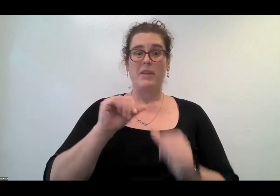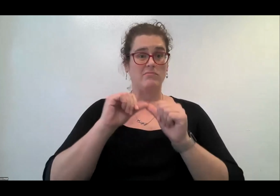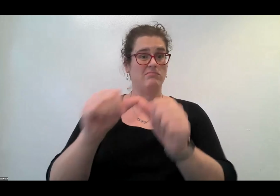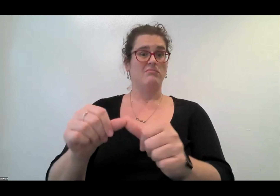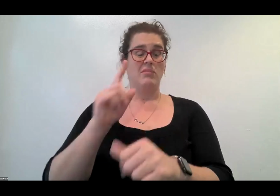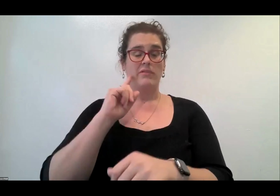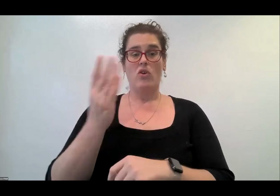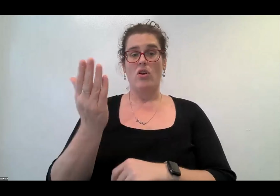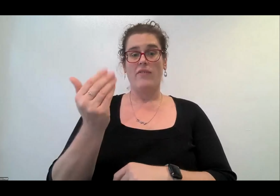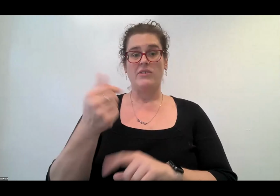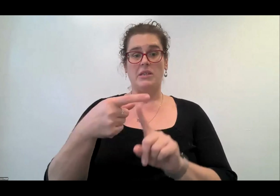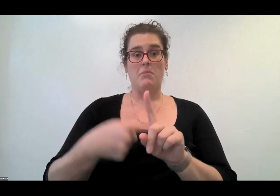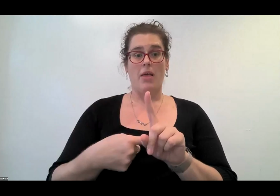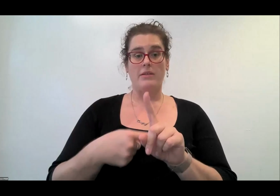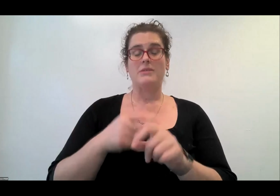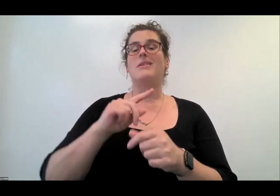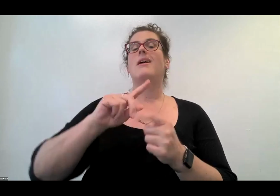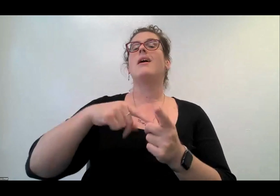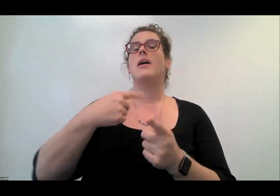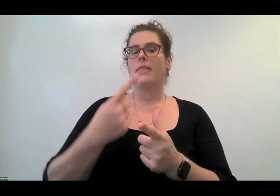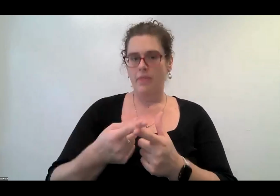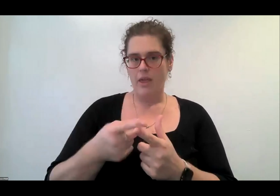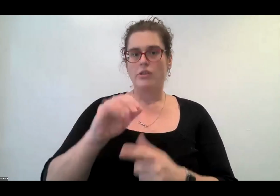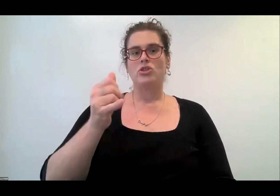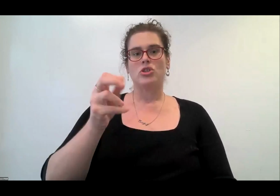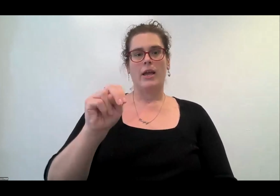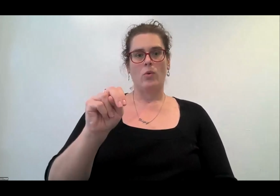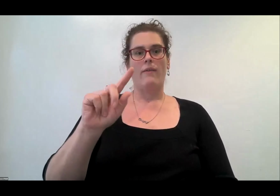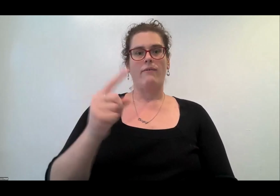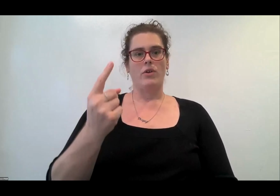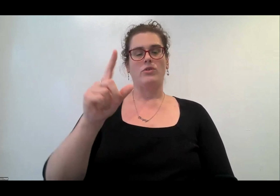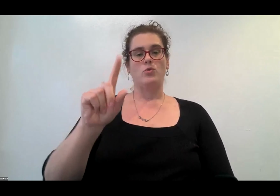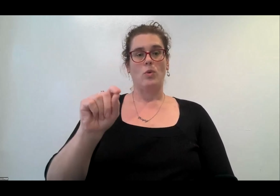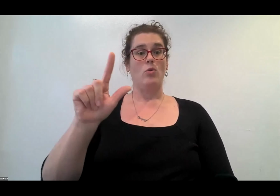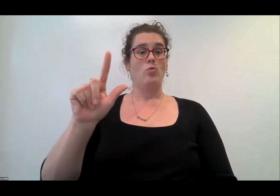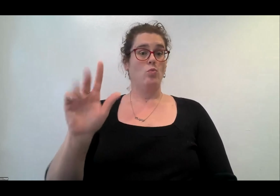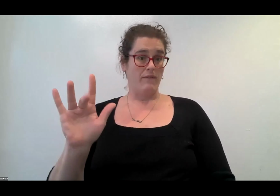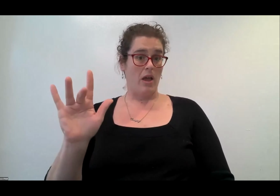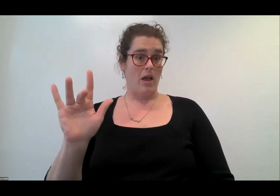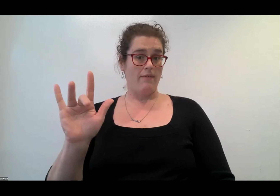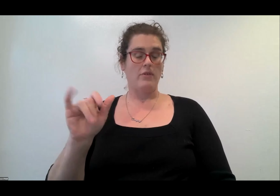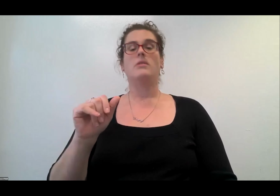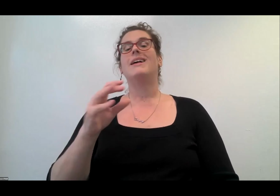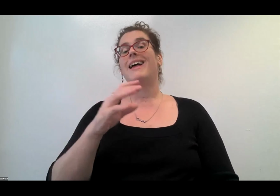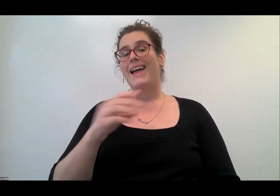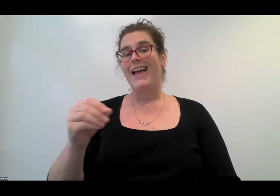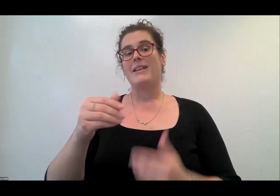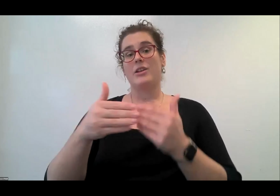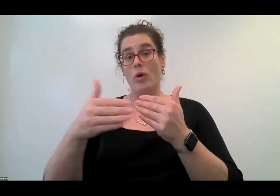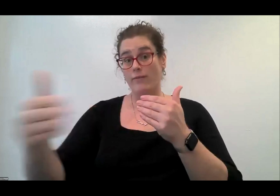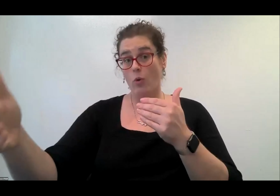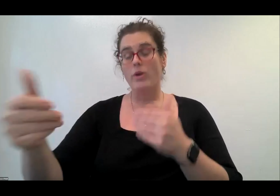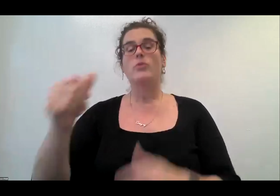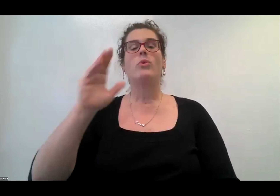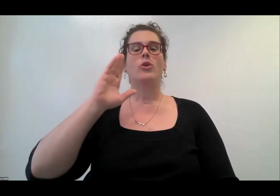15 months. And then in January 1, 2025, and going forward,